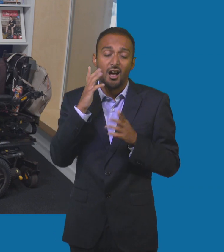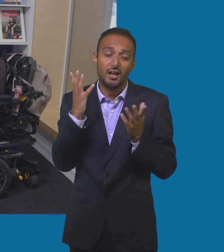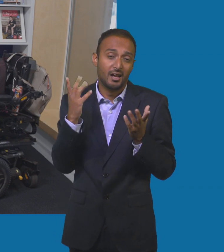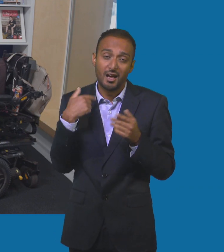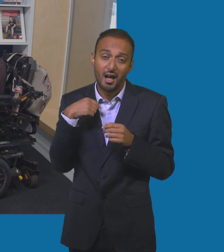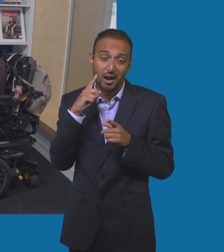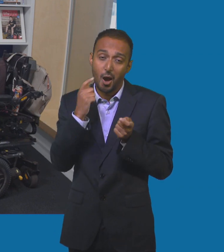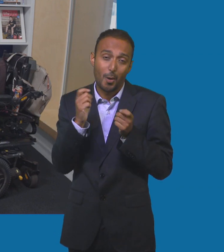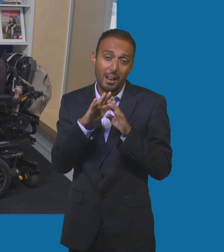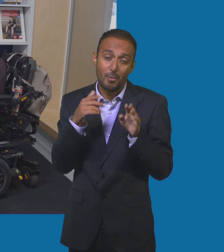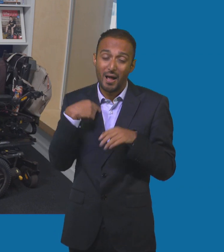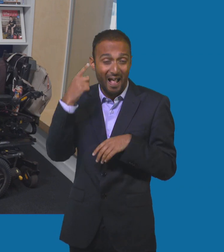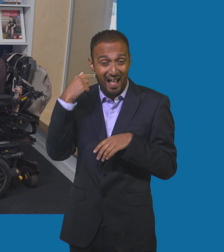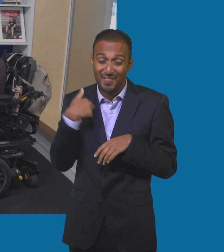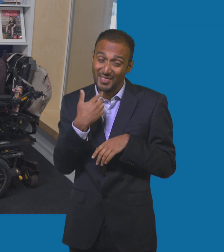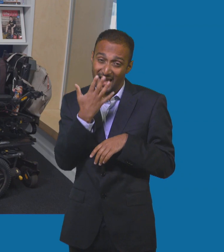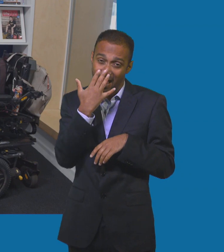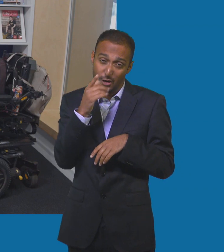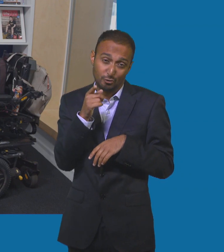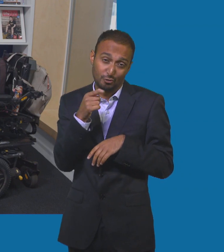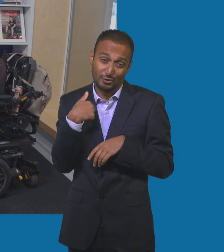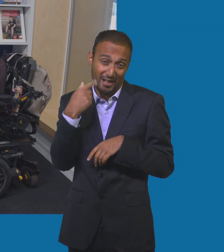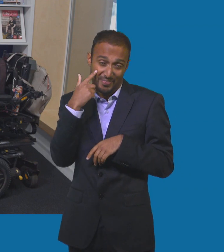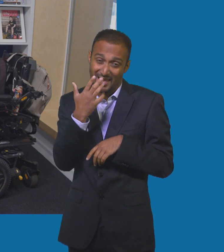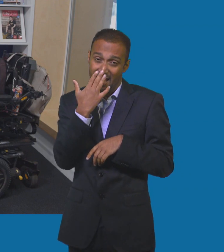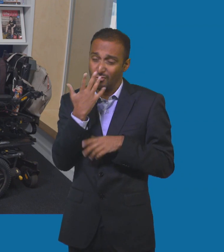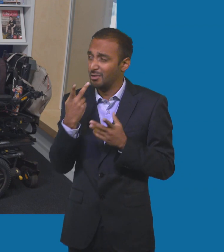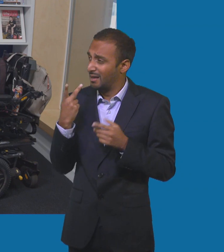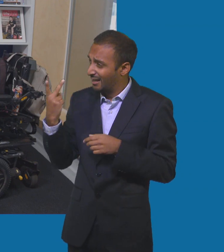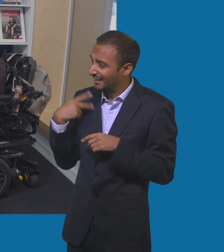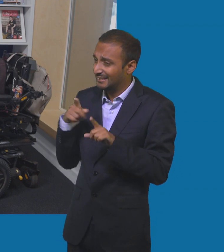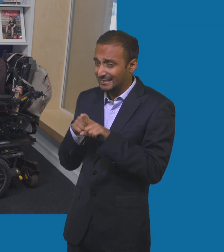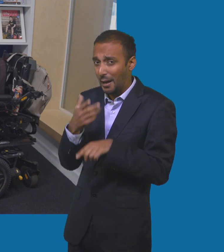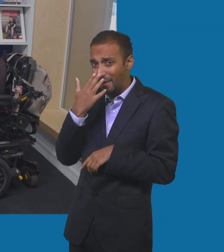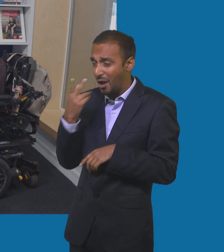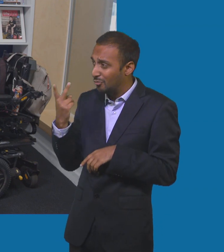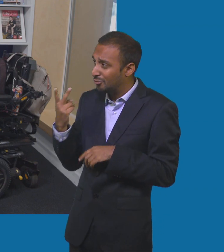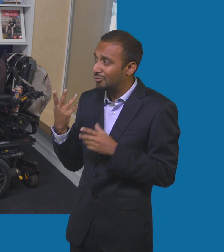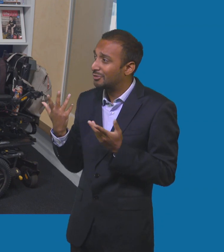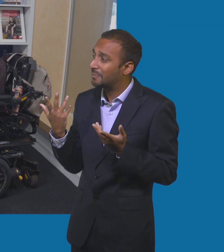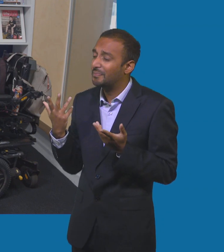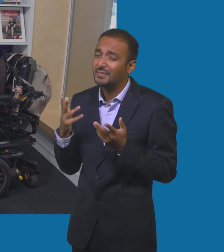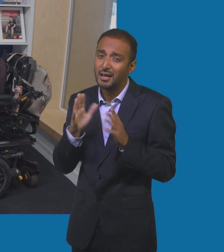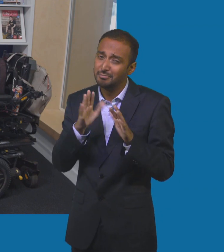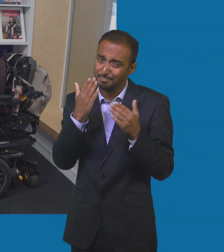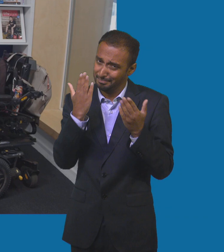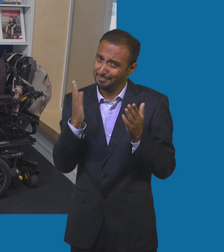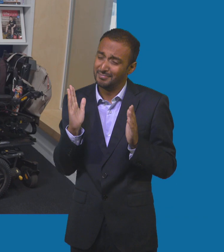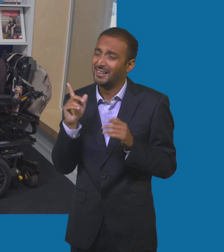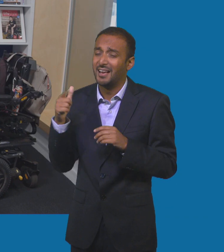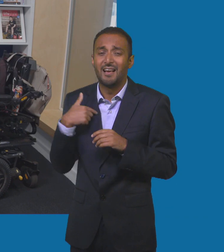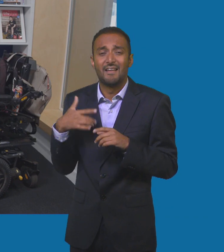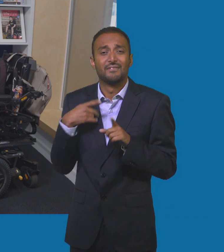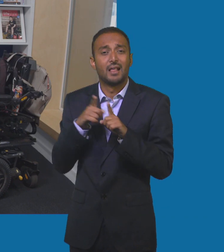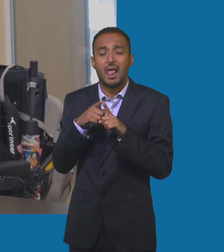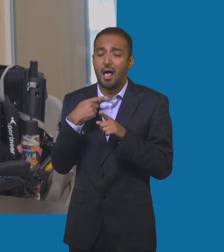my age. We're the same age, Sam. Oh, I don't know. Honestly, I feel like I'm turning more and more